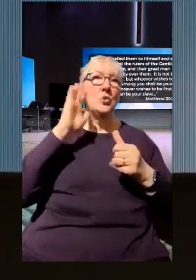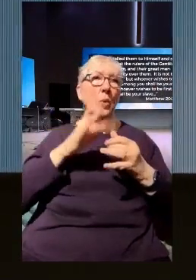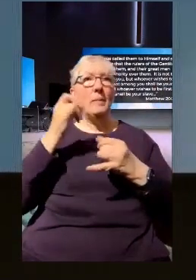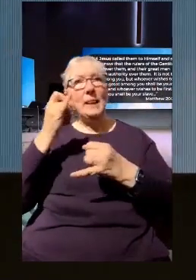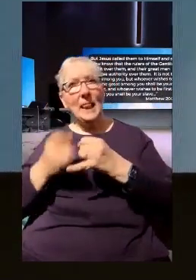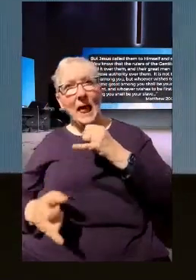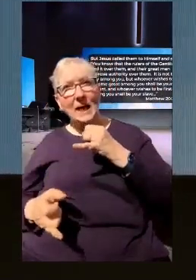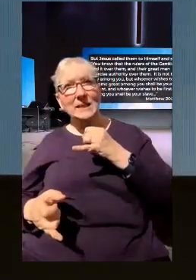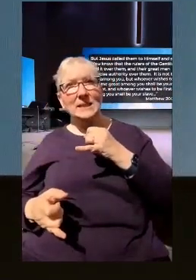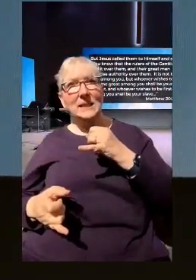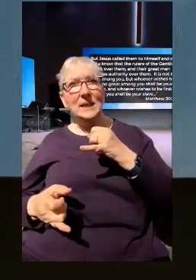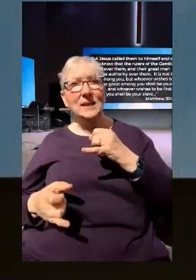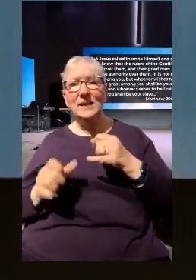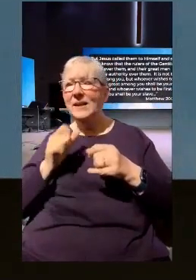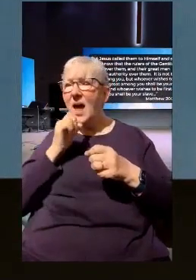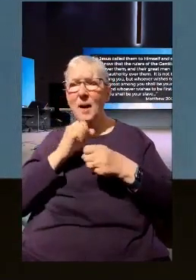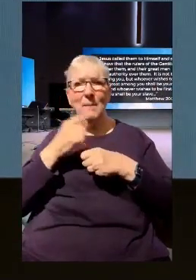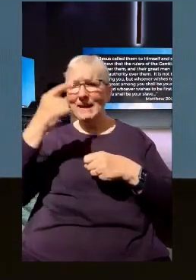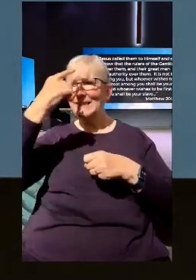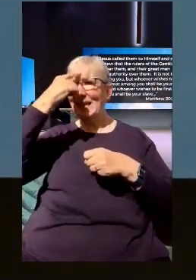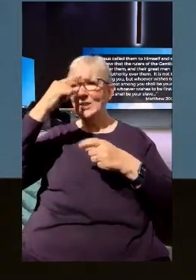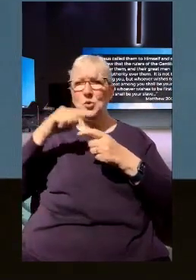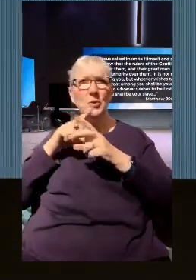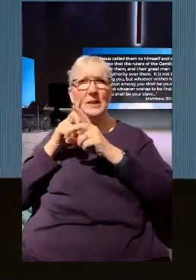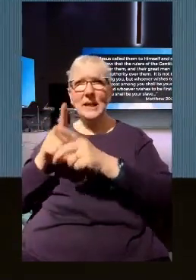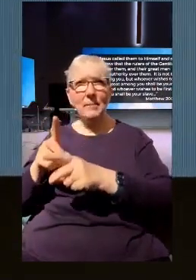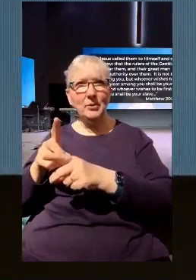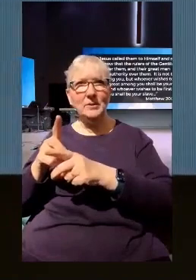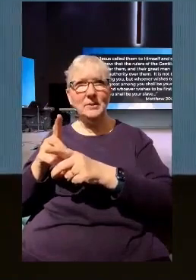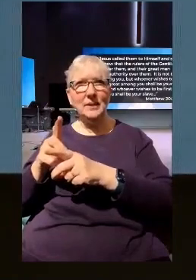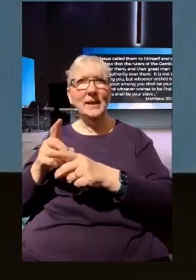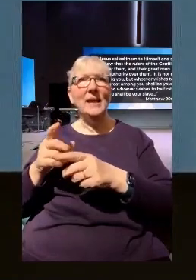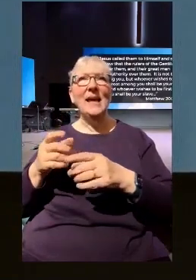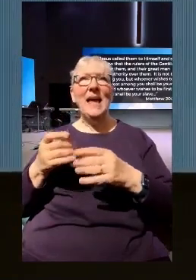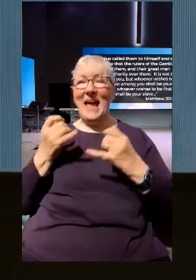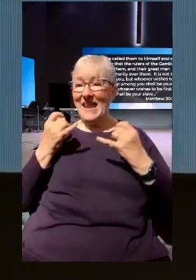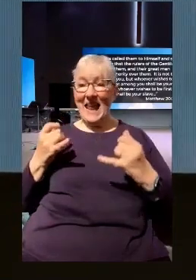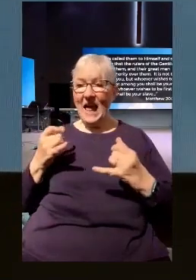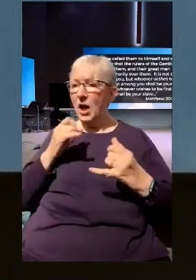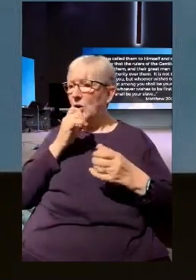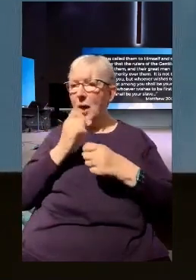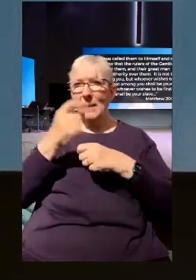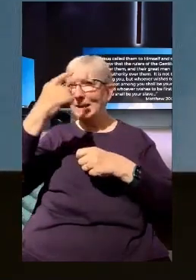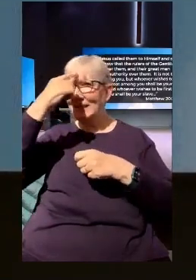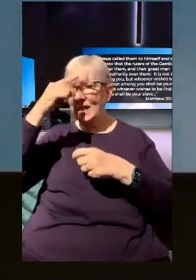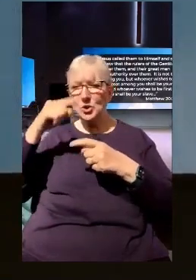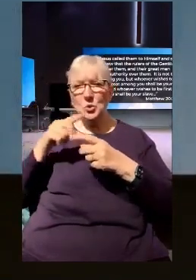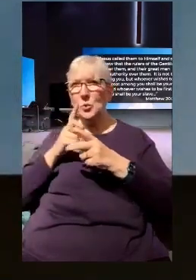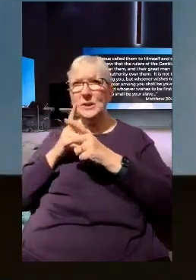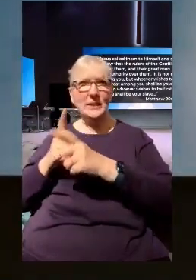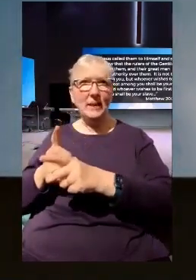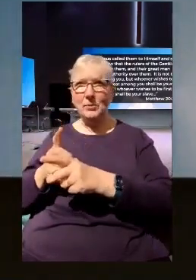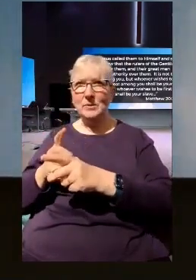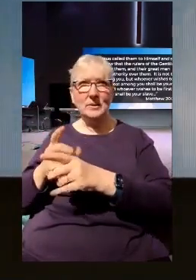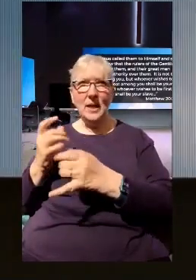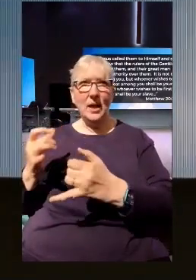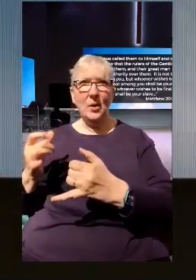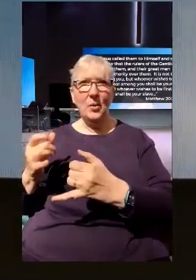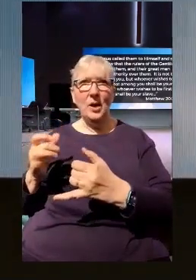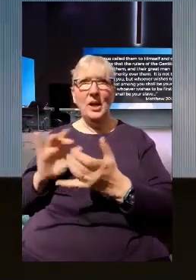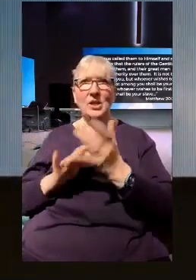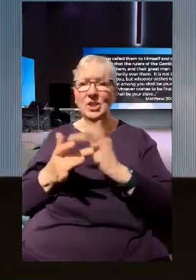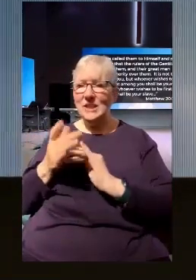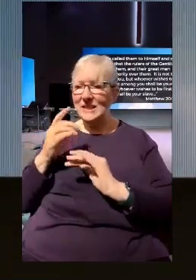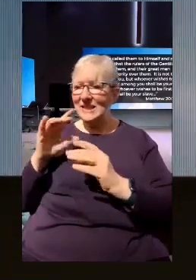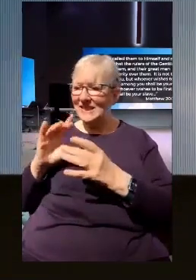It didn't make sense to the disciples then, and it doesn't make sense to the disciples now. Jesus is telling them a true leader isn't looking for